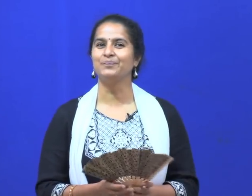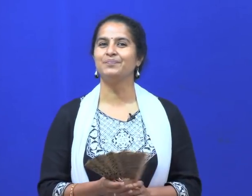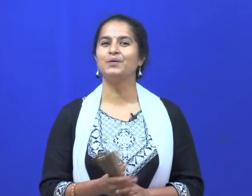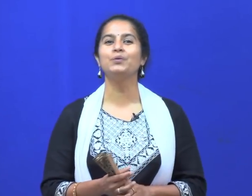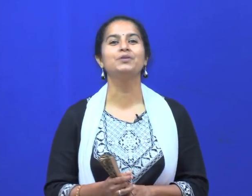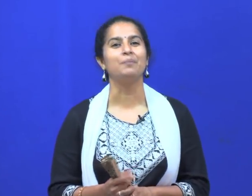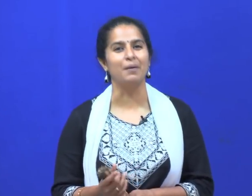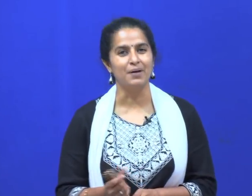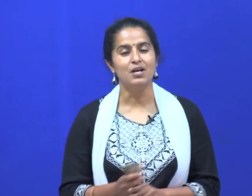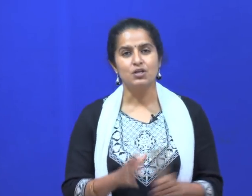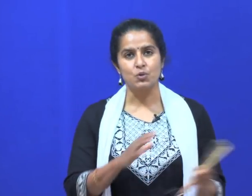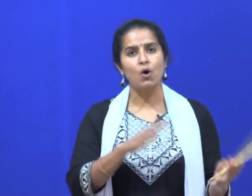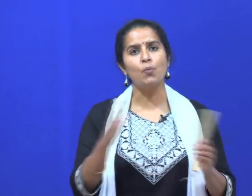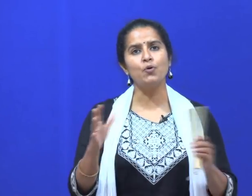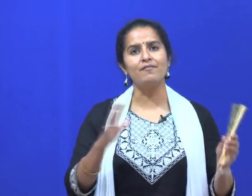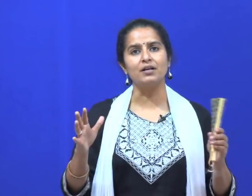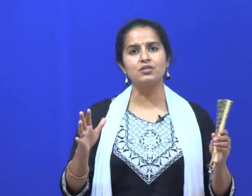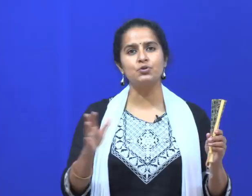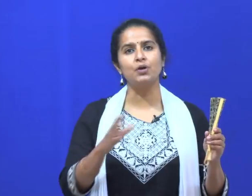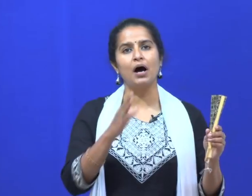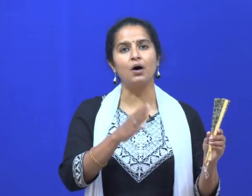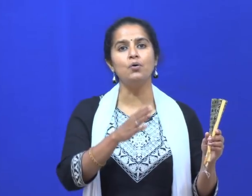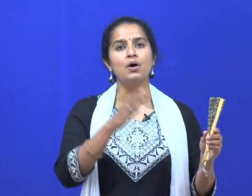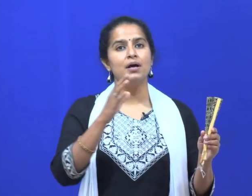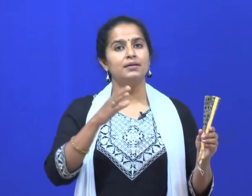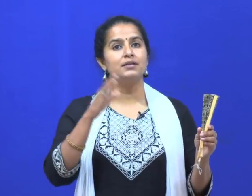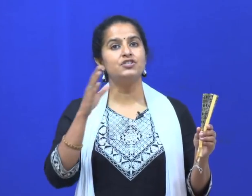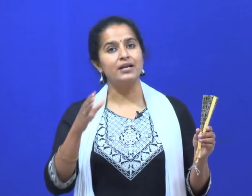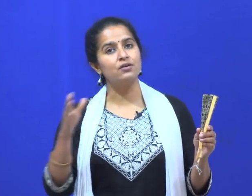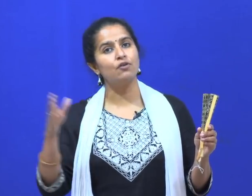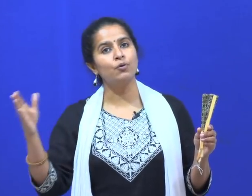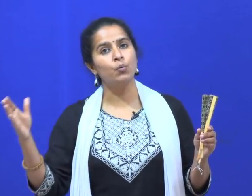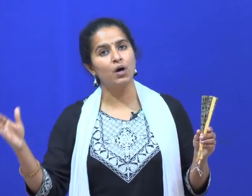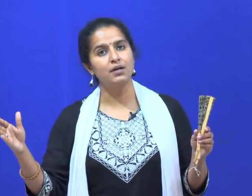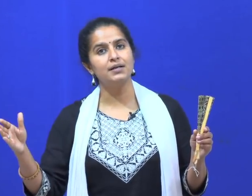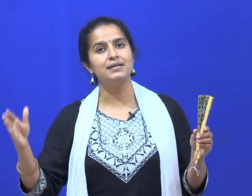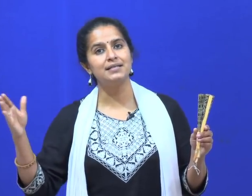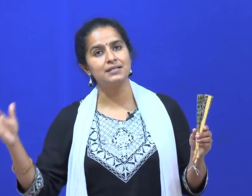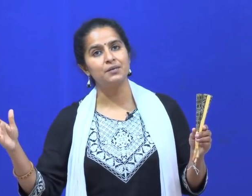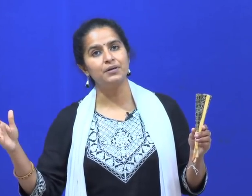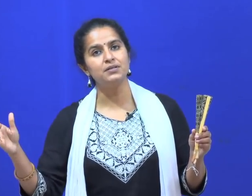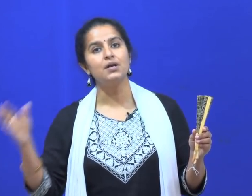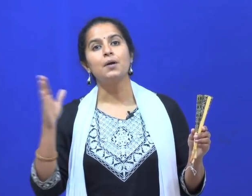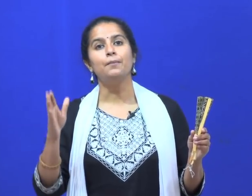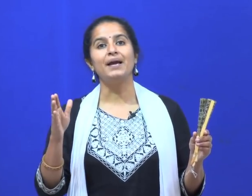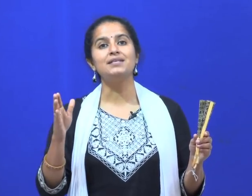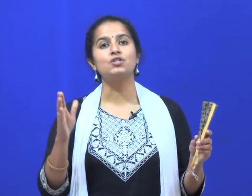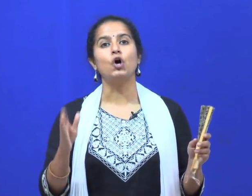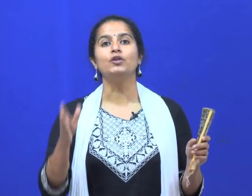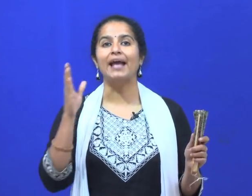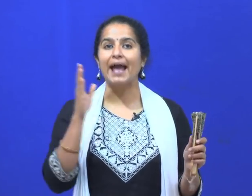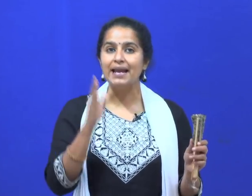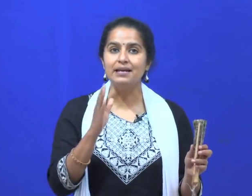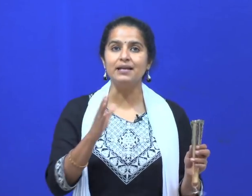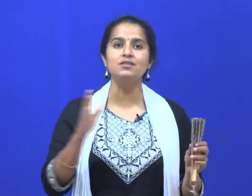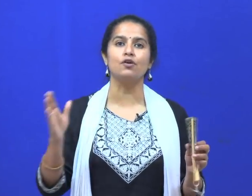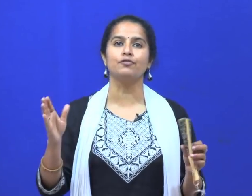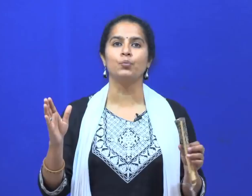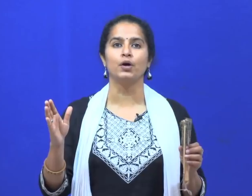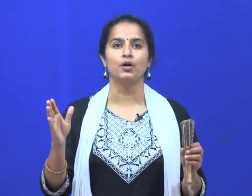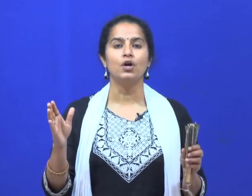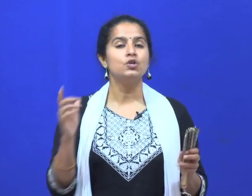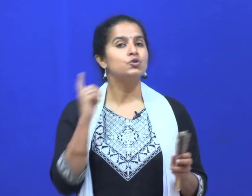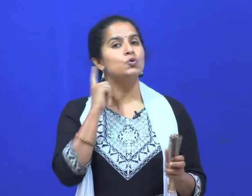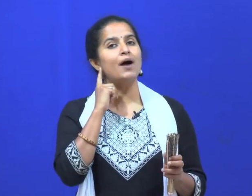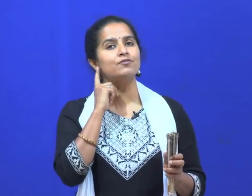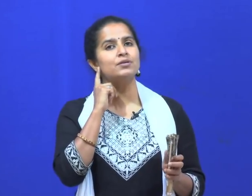karavyajanam. Uttamam. So I hope you have understood how the gender of a word is determined based on the endings of